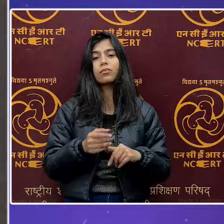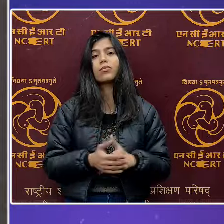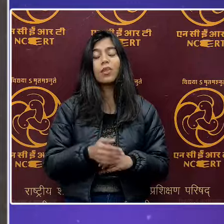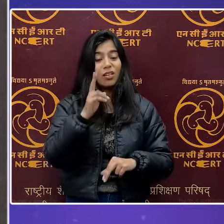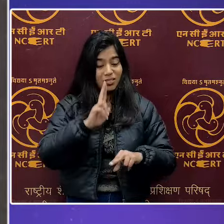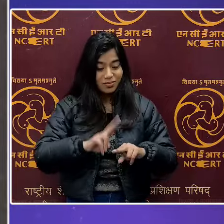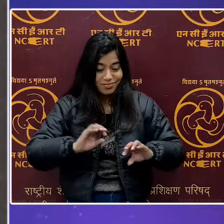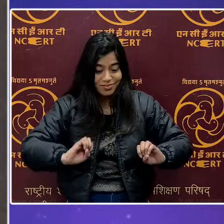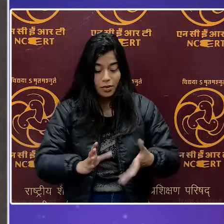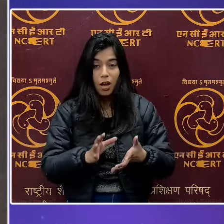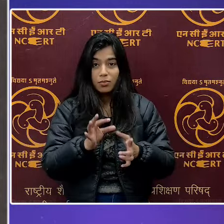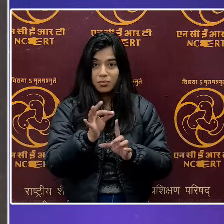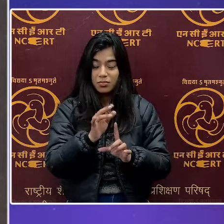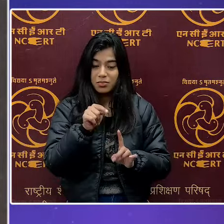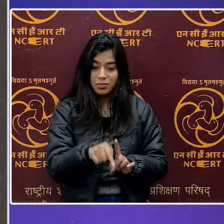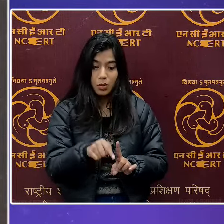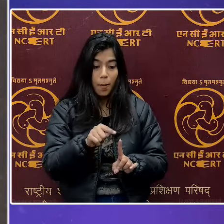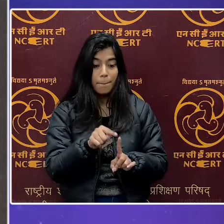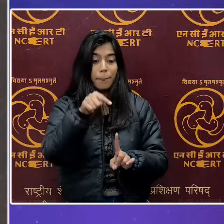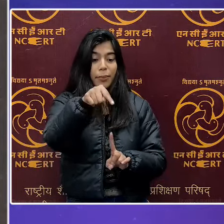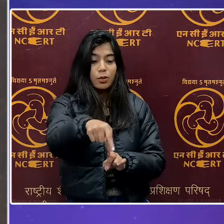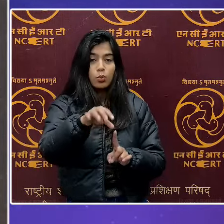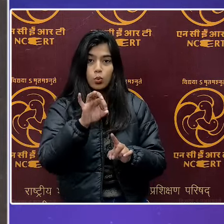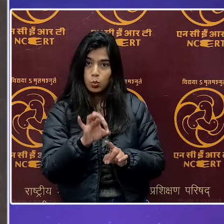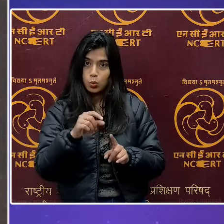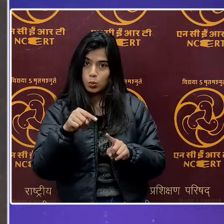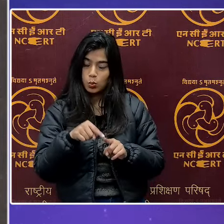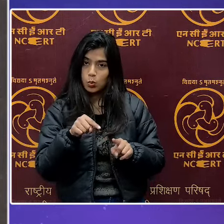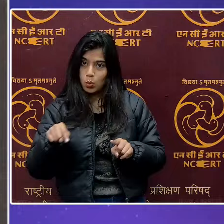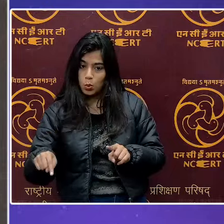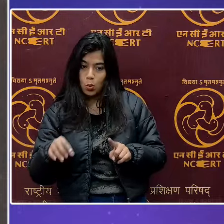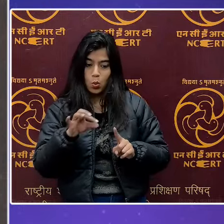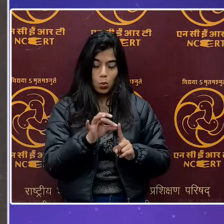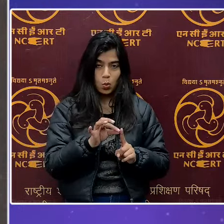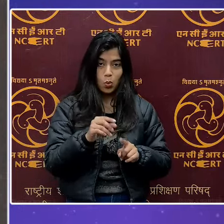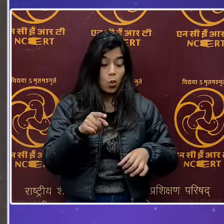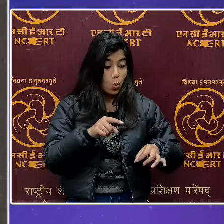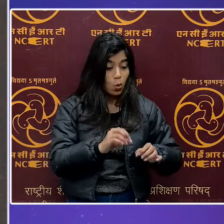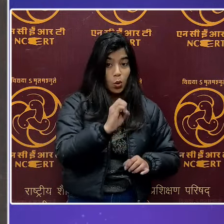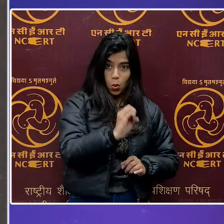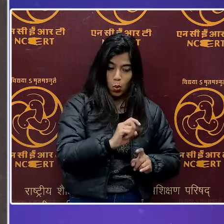P, went from P to O, then from O to Q.